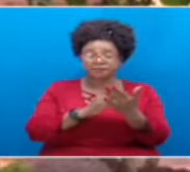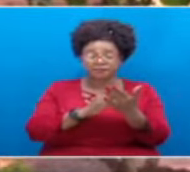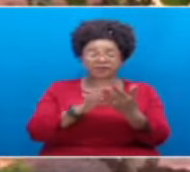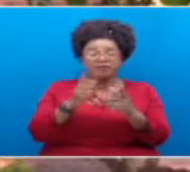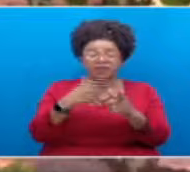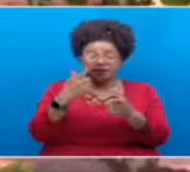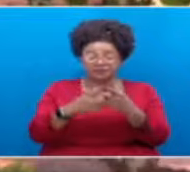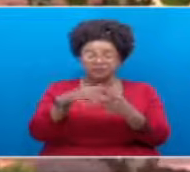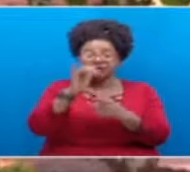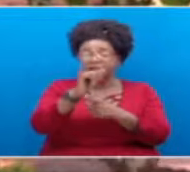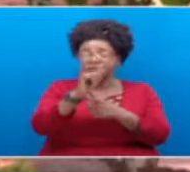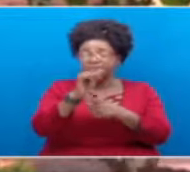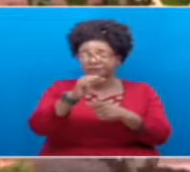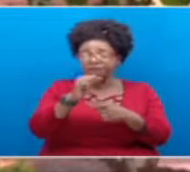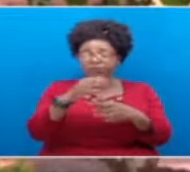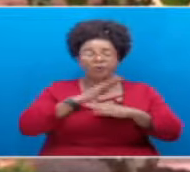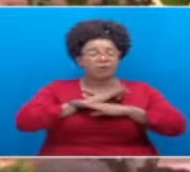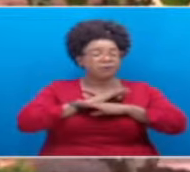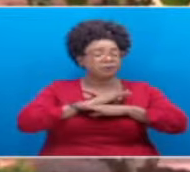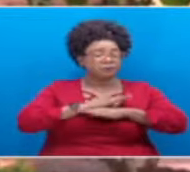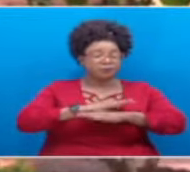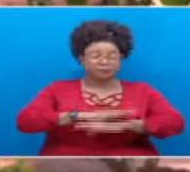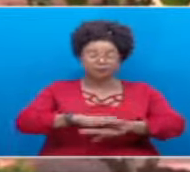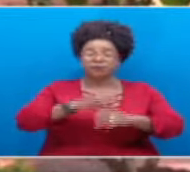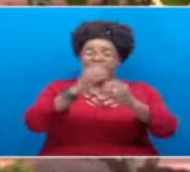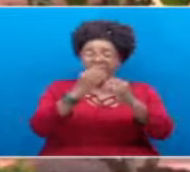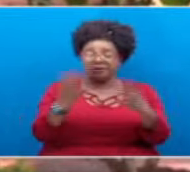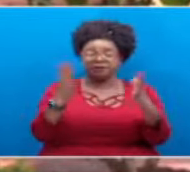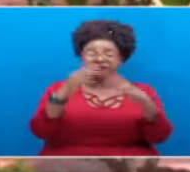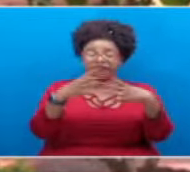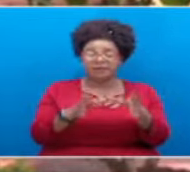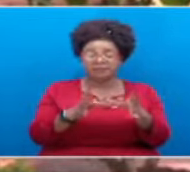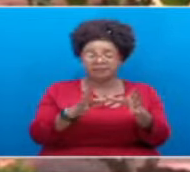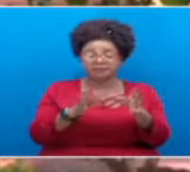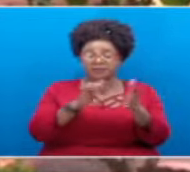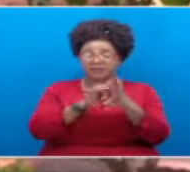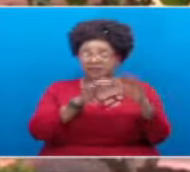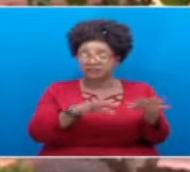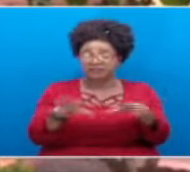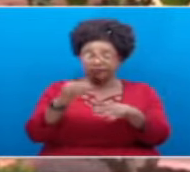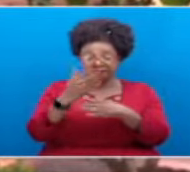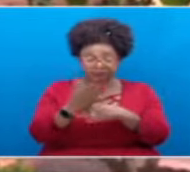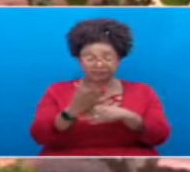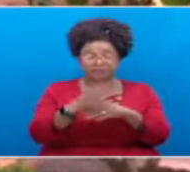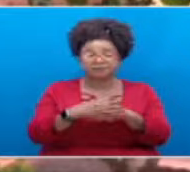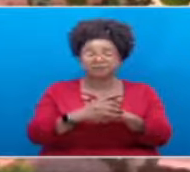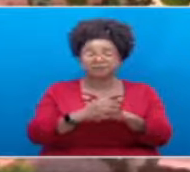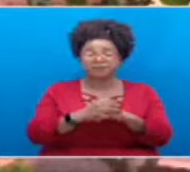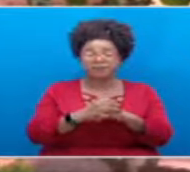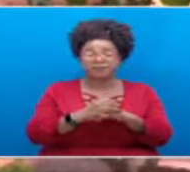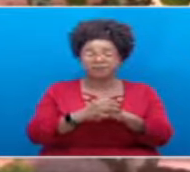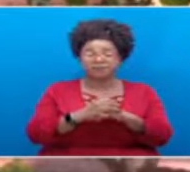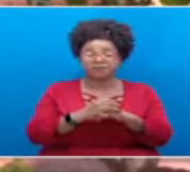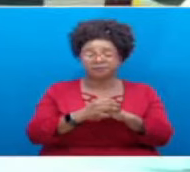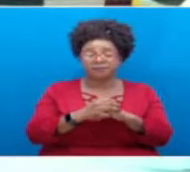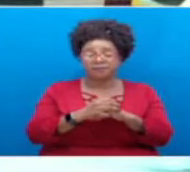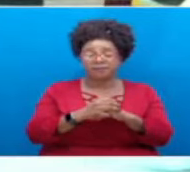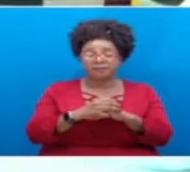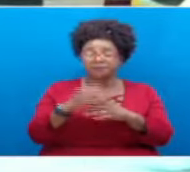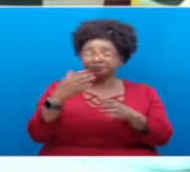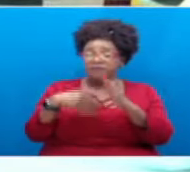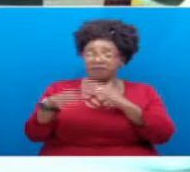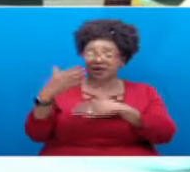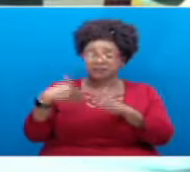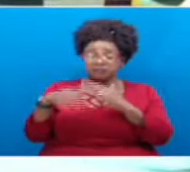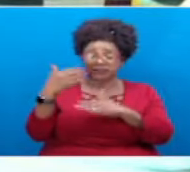think it will be a big relief to many families that suffer from this ancient disease. The